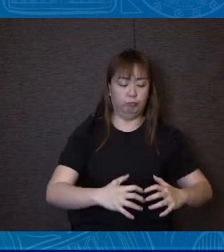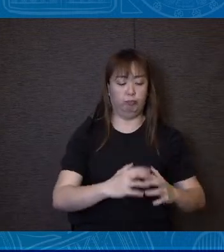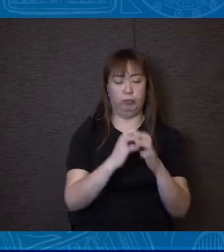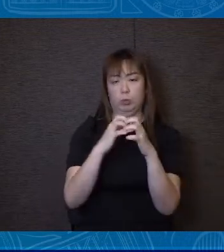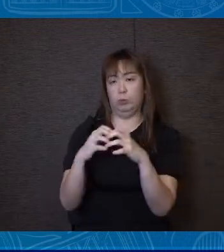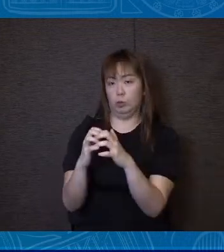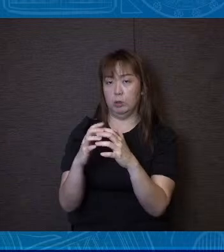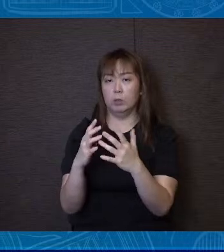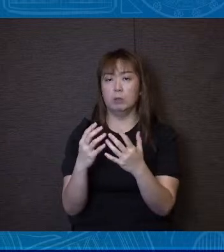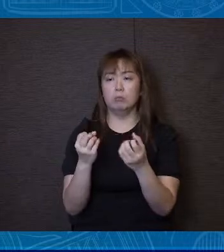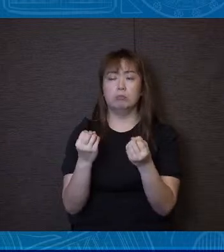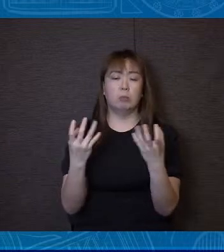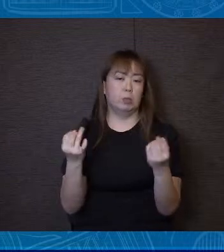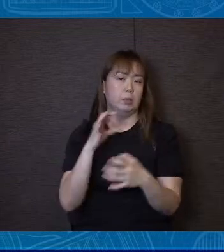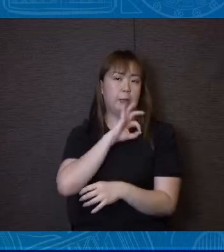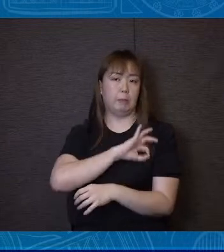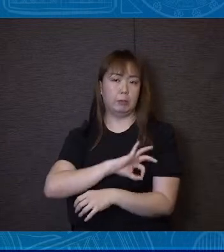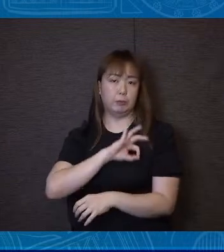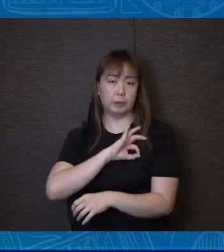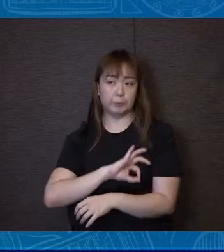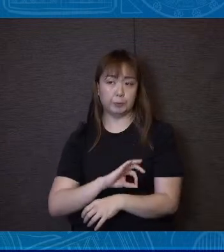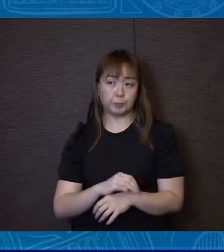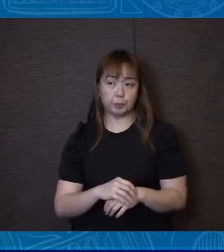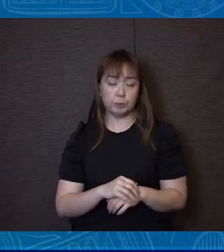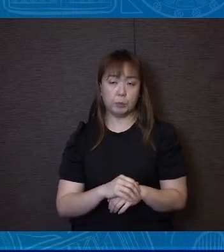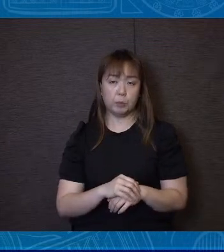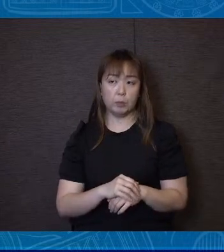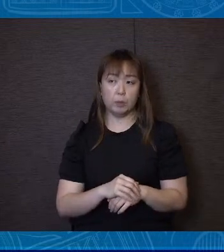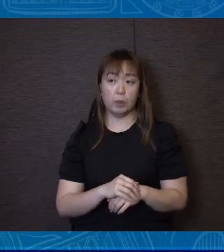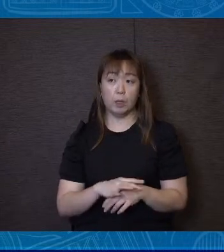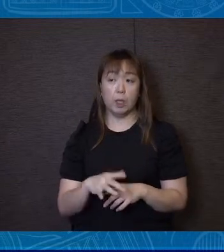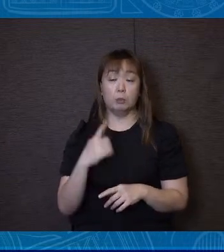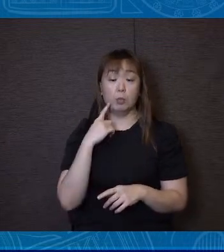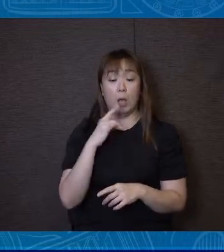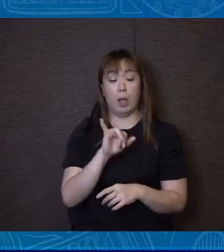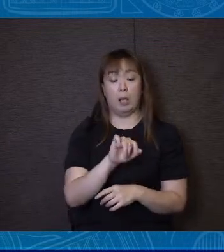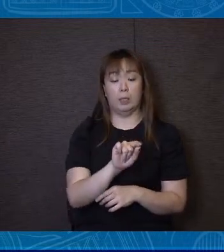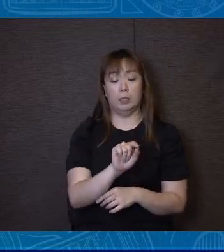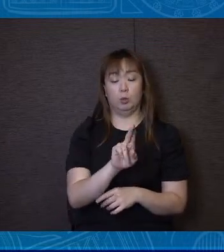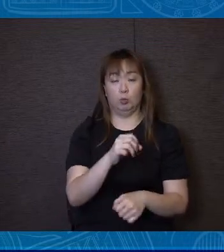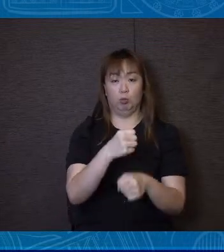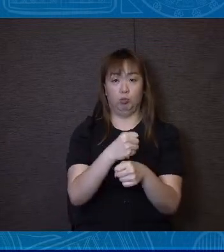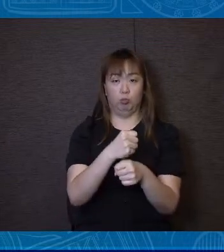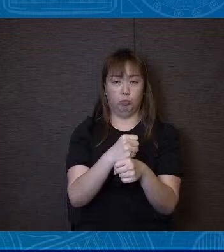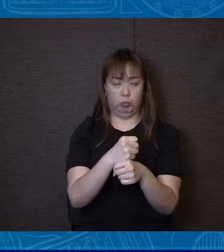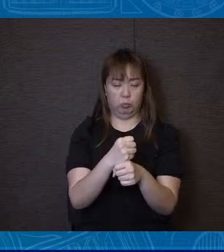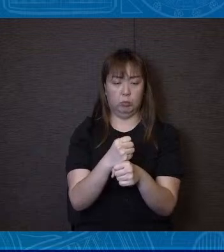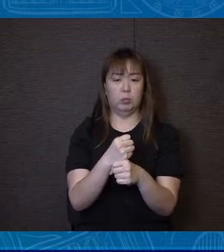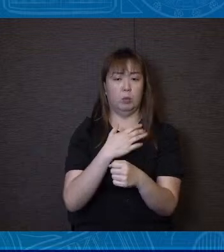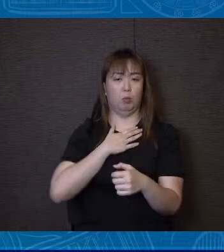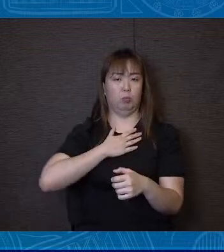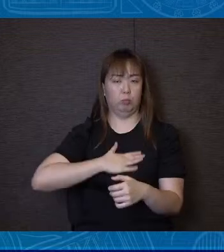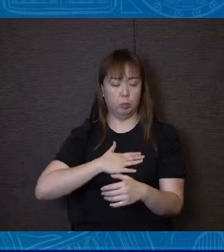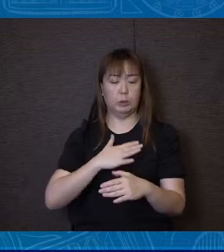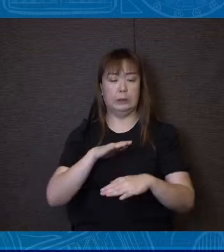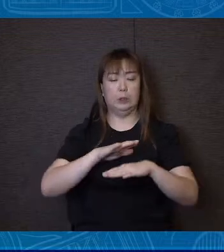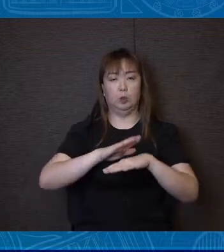many advantages, and this is why, as part of ITU's work on early warnings for all, we really